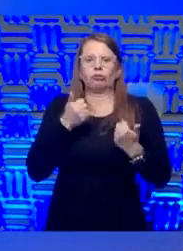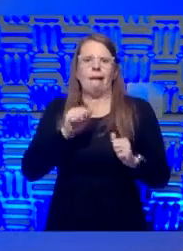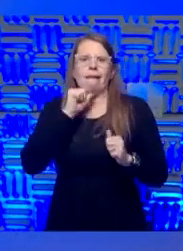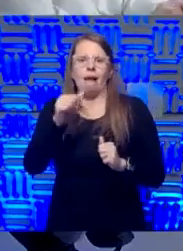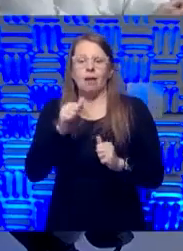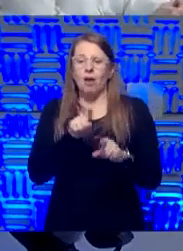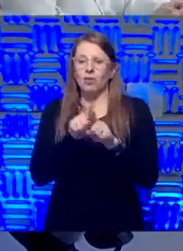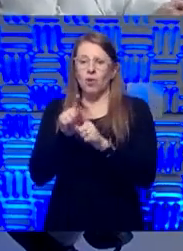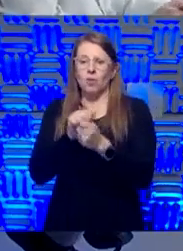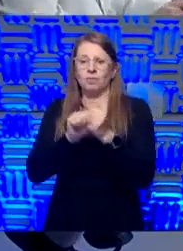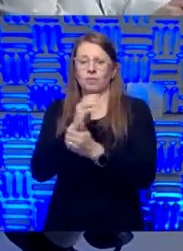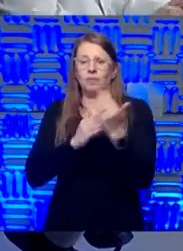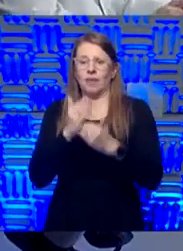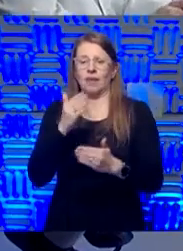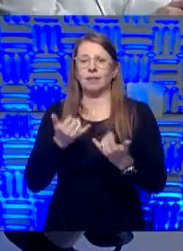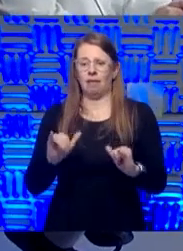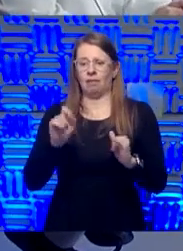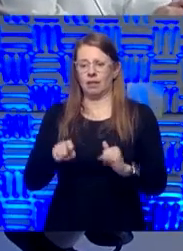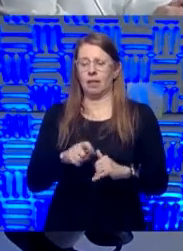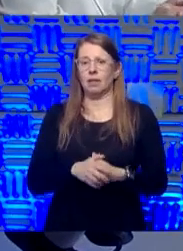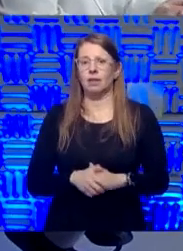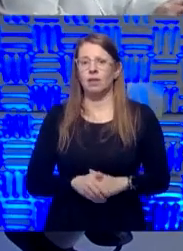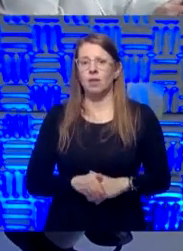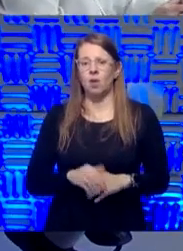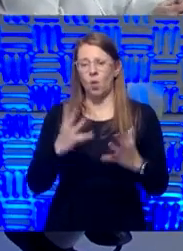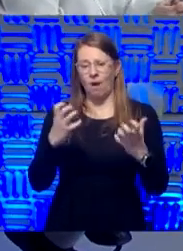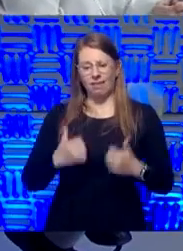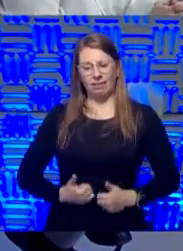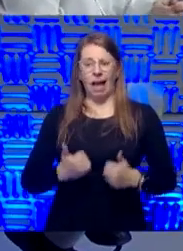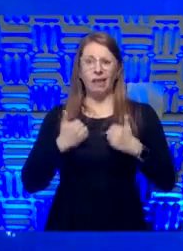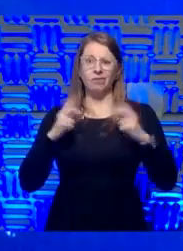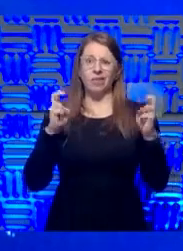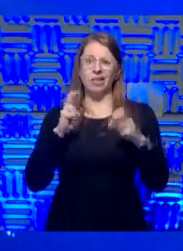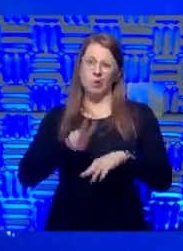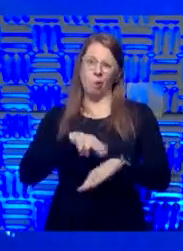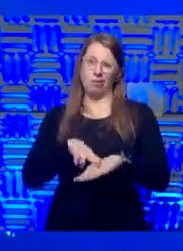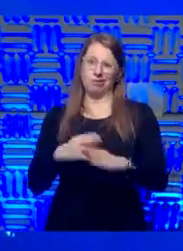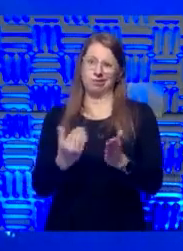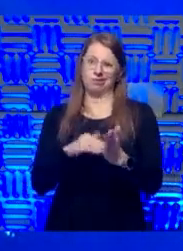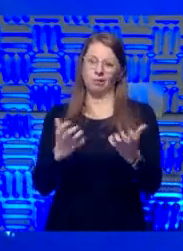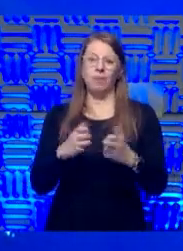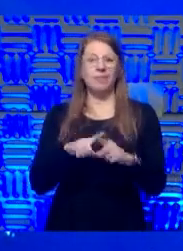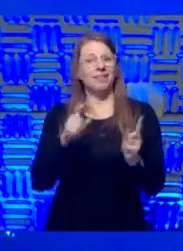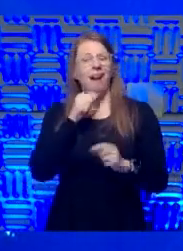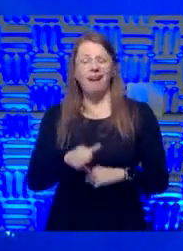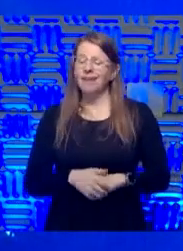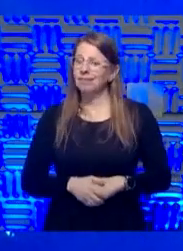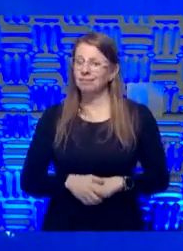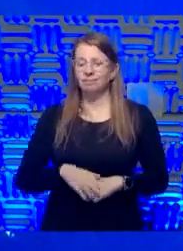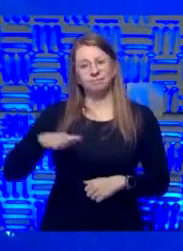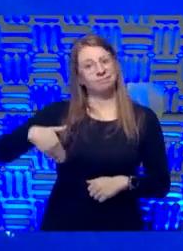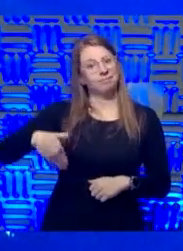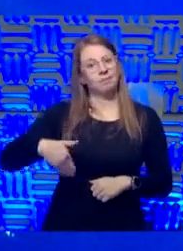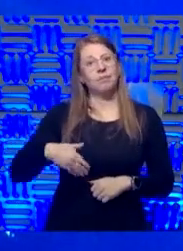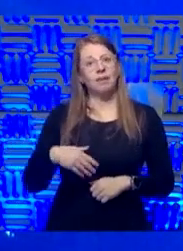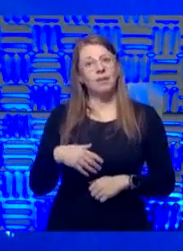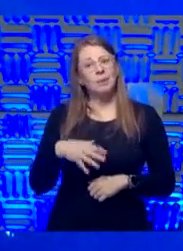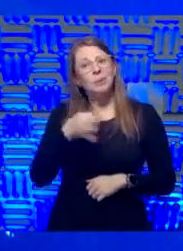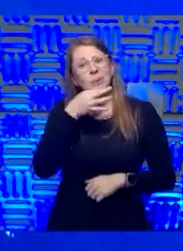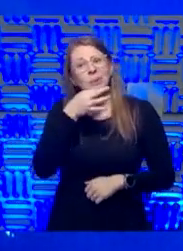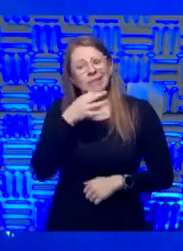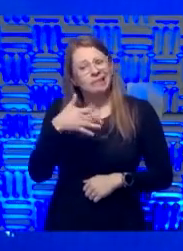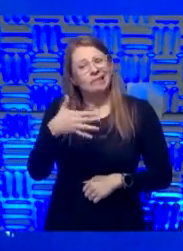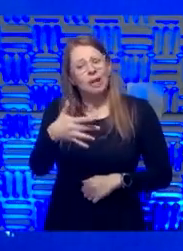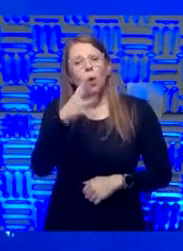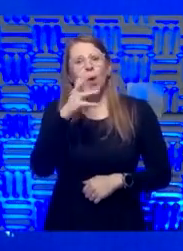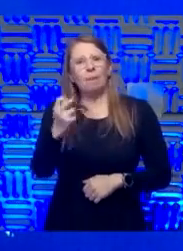hand hygiene. Well, we just want life to be normal. Yeah, but it's not. Not yet. It's coming. It's coming.